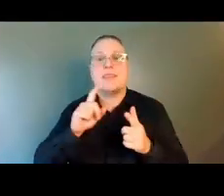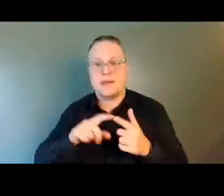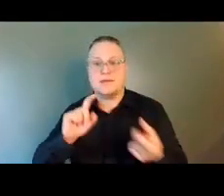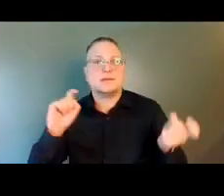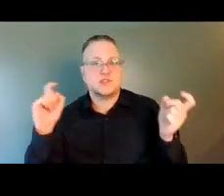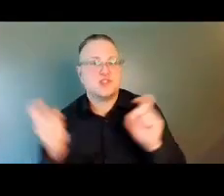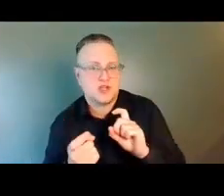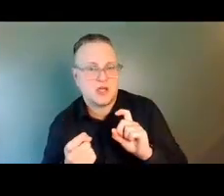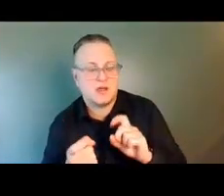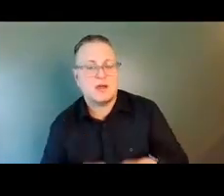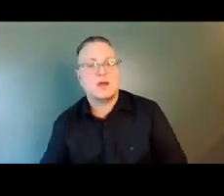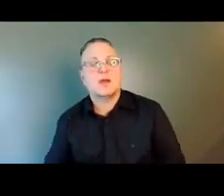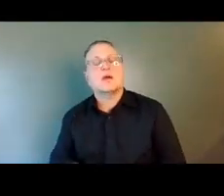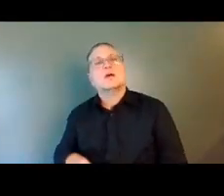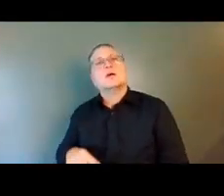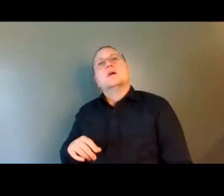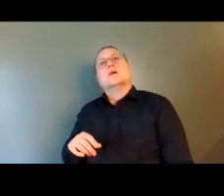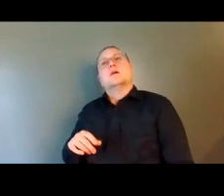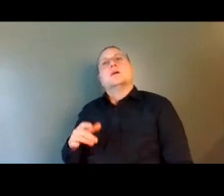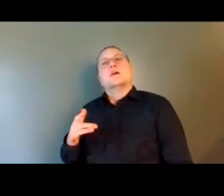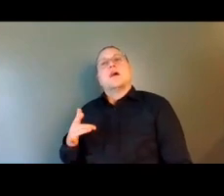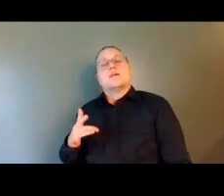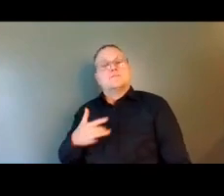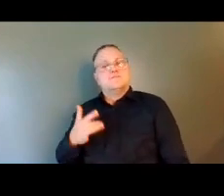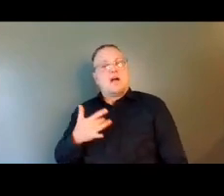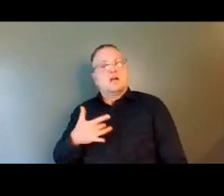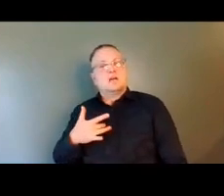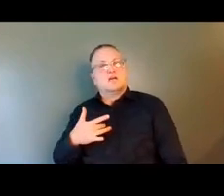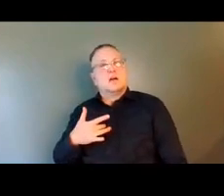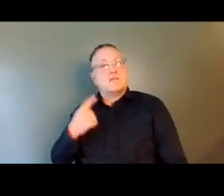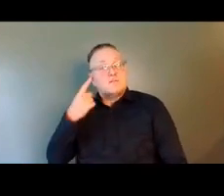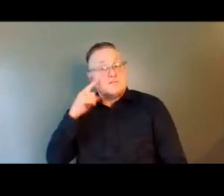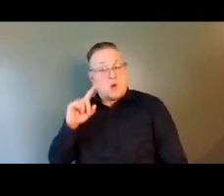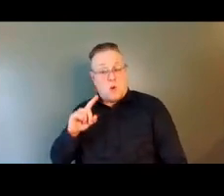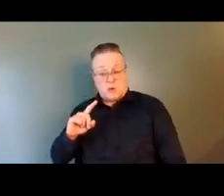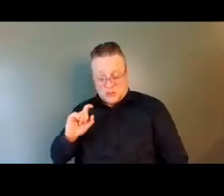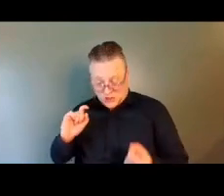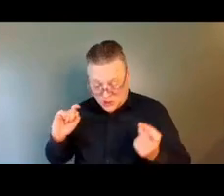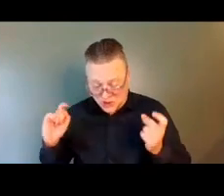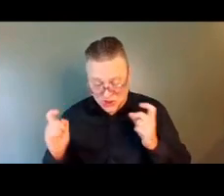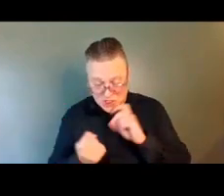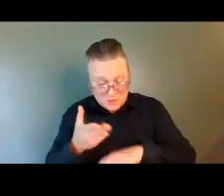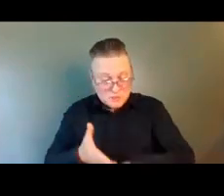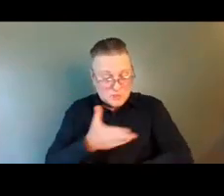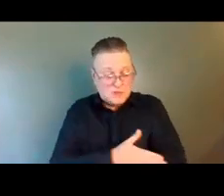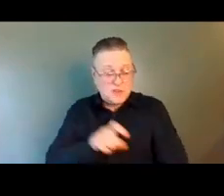So there was this sense that in order to do anything, you really needed to be in someone's face to